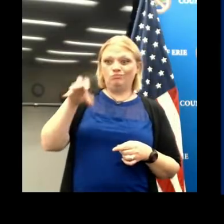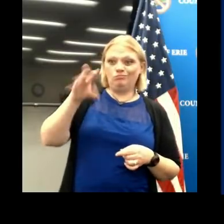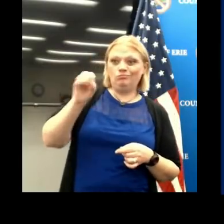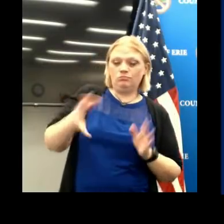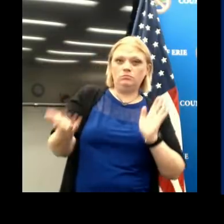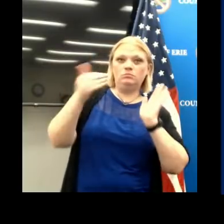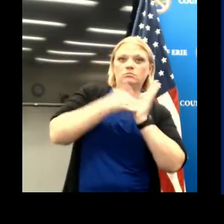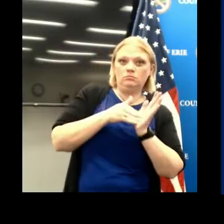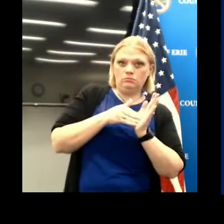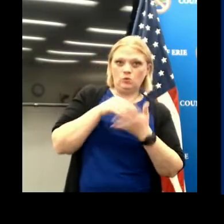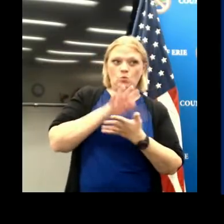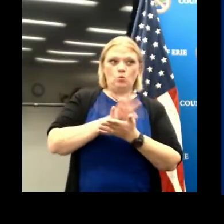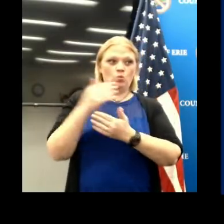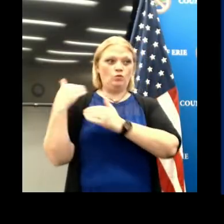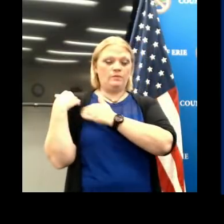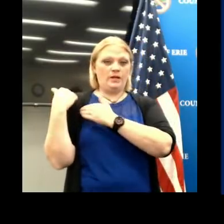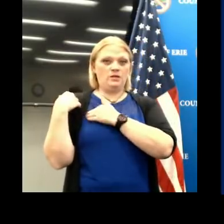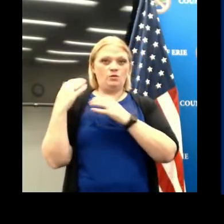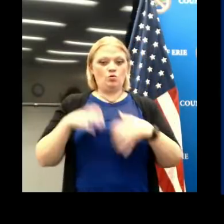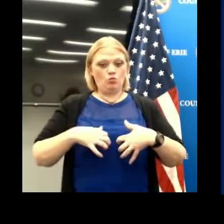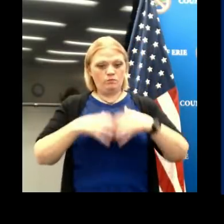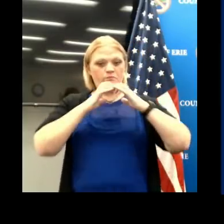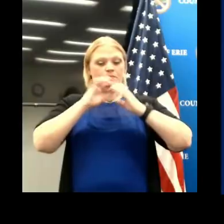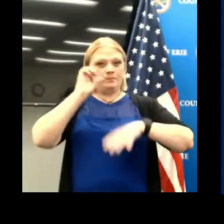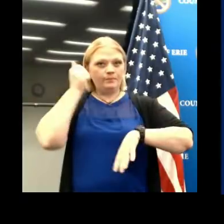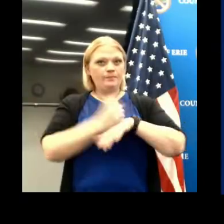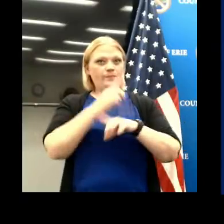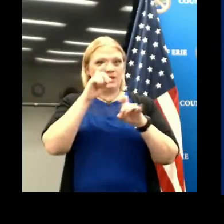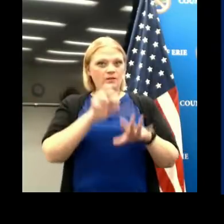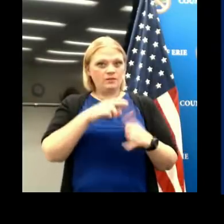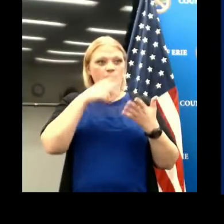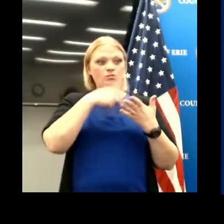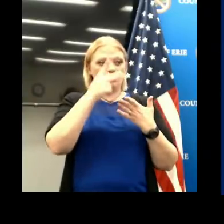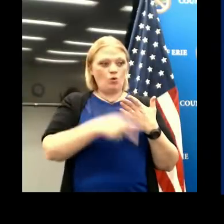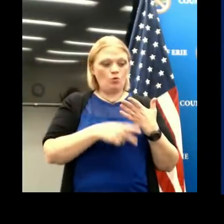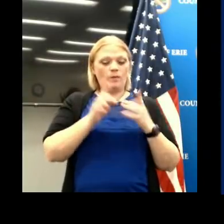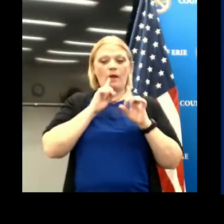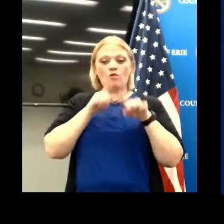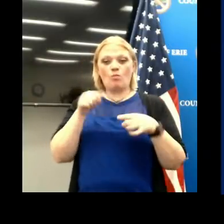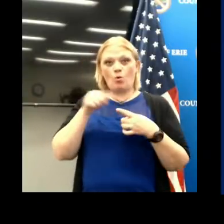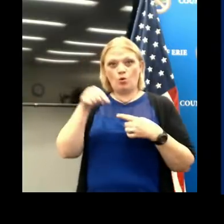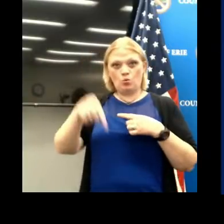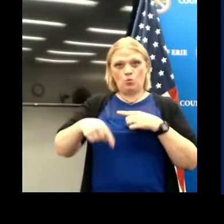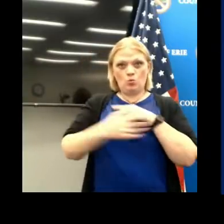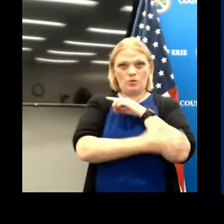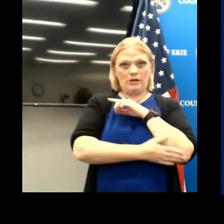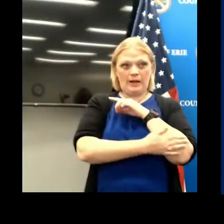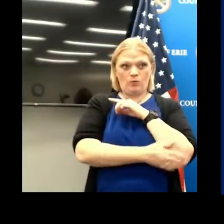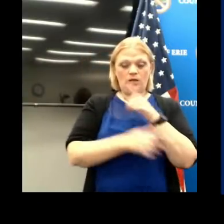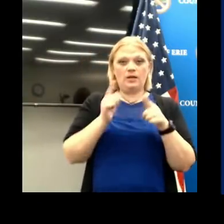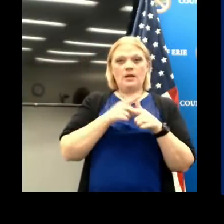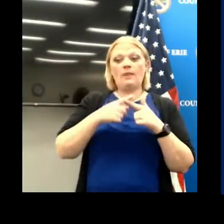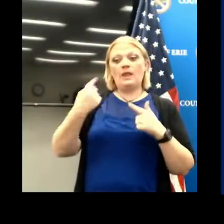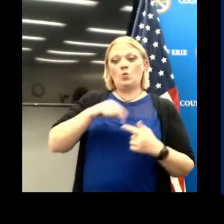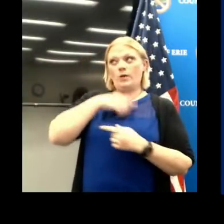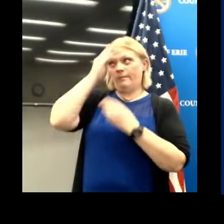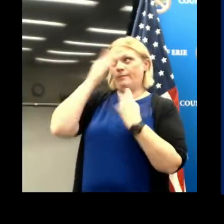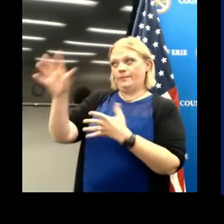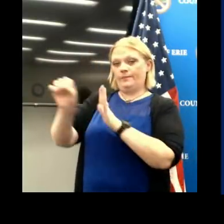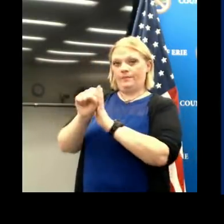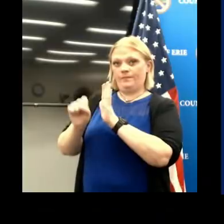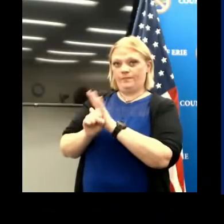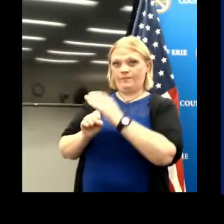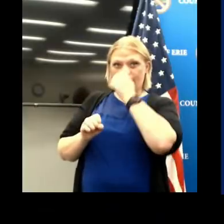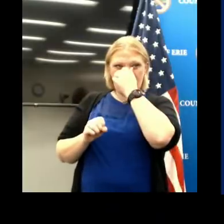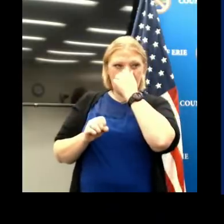And schools are responsible for establishing a testing program and reporting those results to the County Department of Health. We then have to provide them to the state.